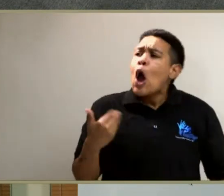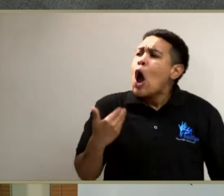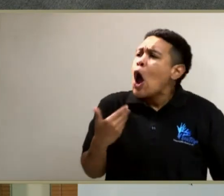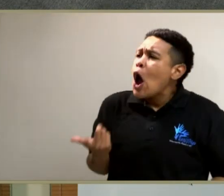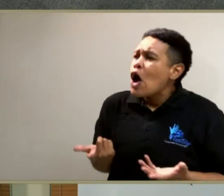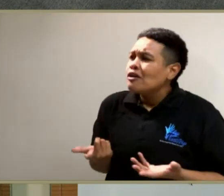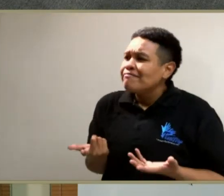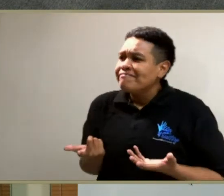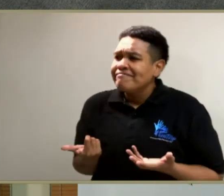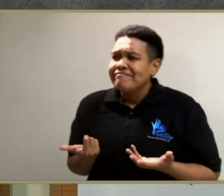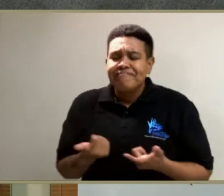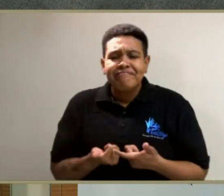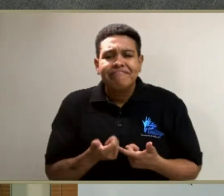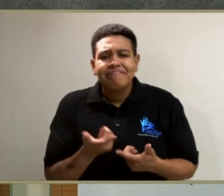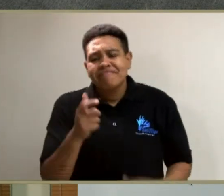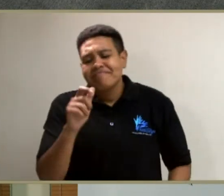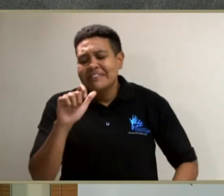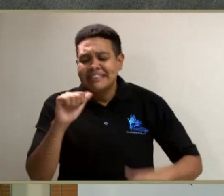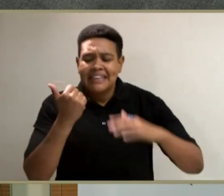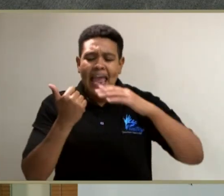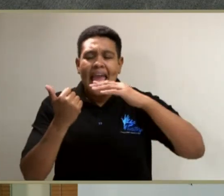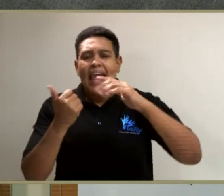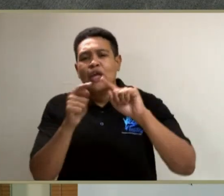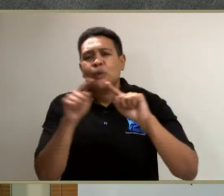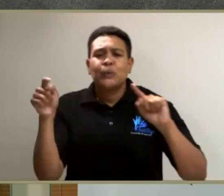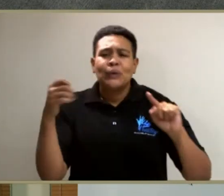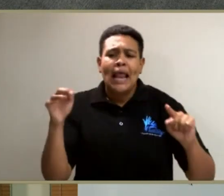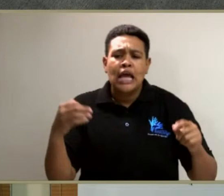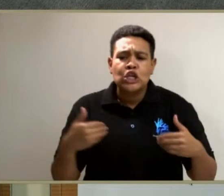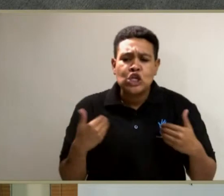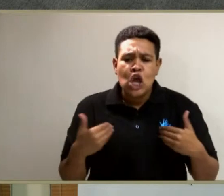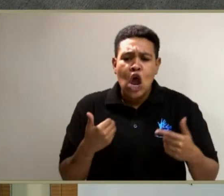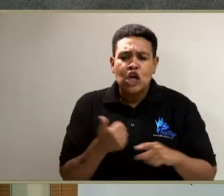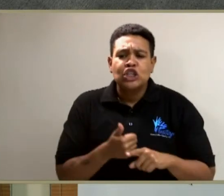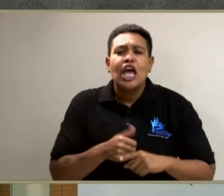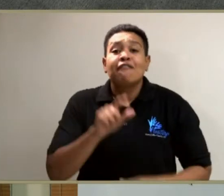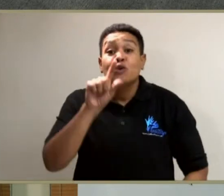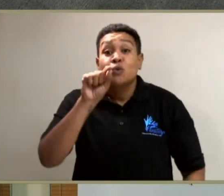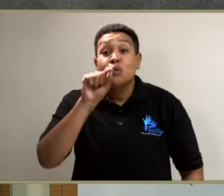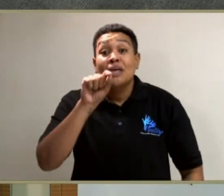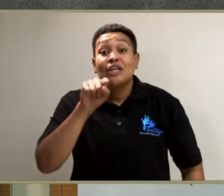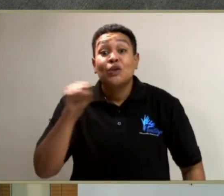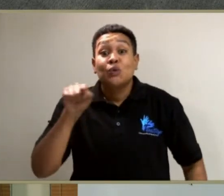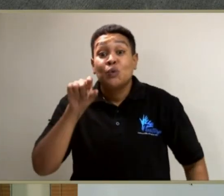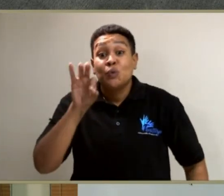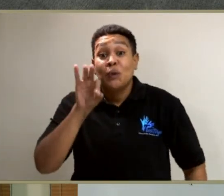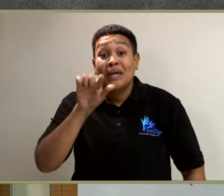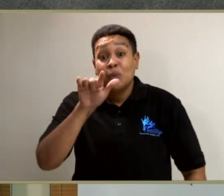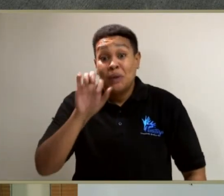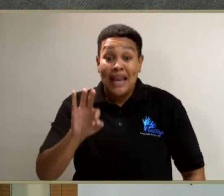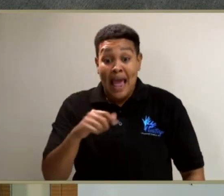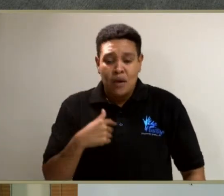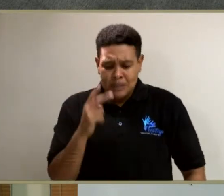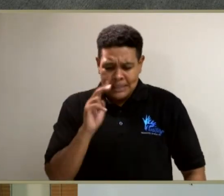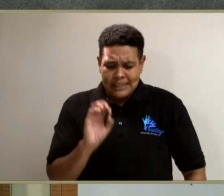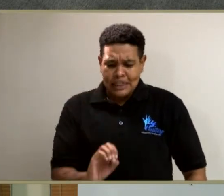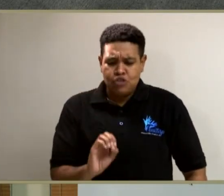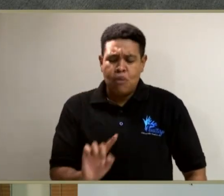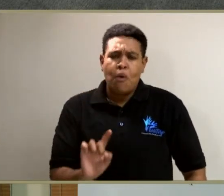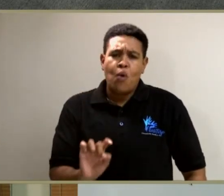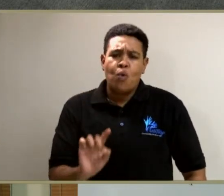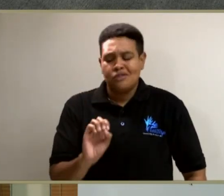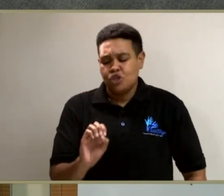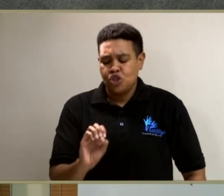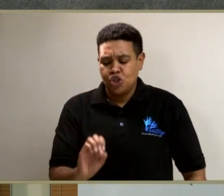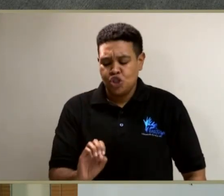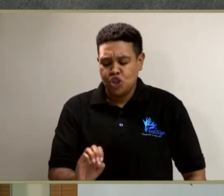age groups, the less than 10, 10 to 19, and 20 to 29 age groups, where we're seeing a 0.1%